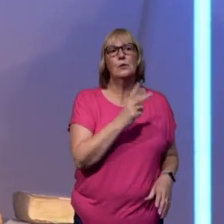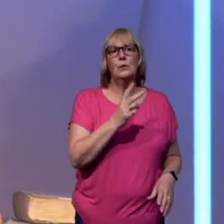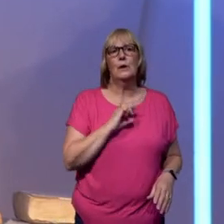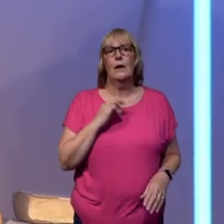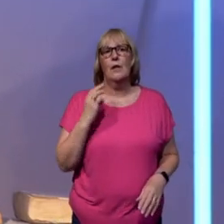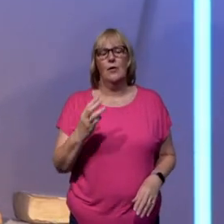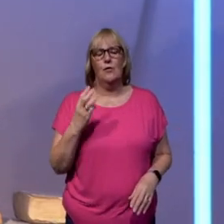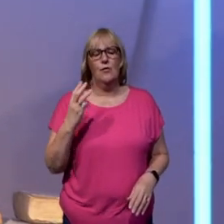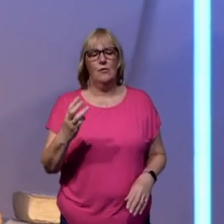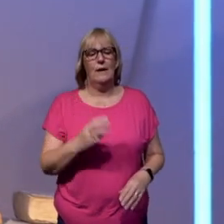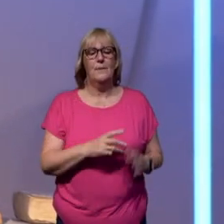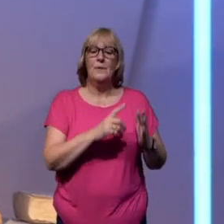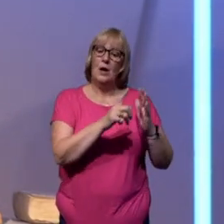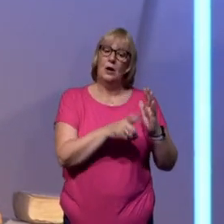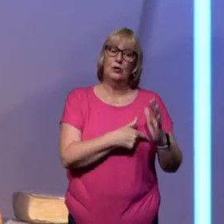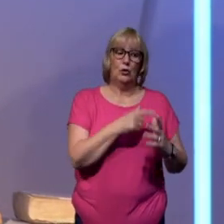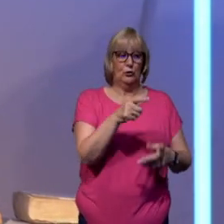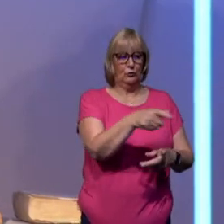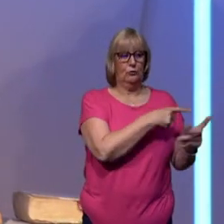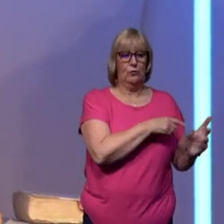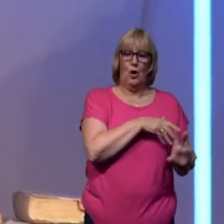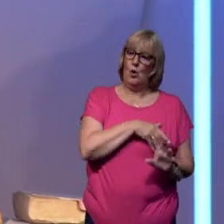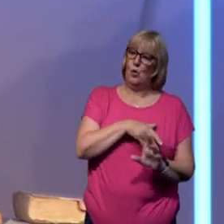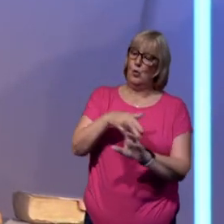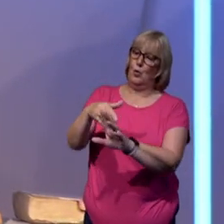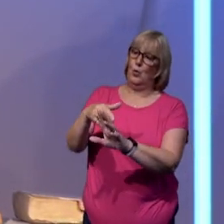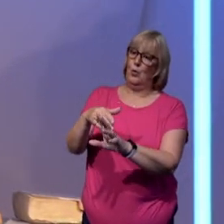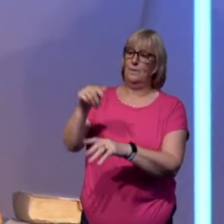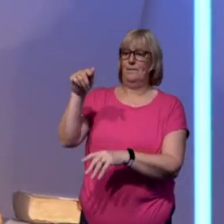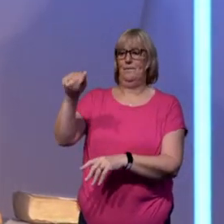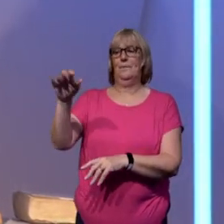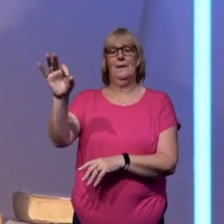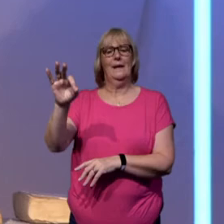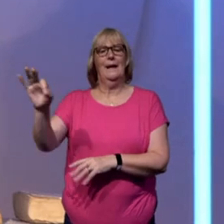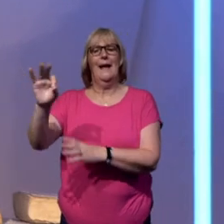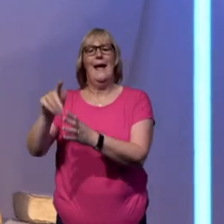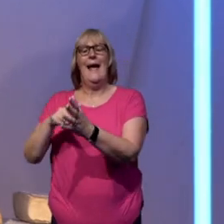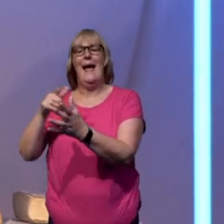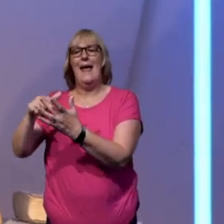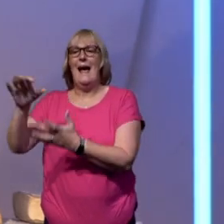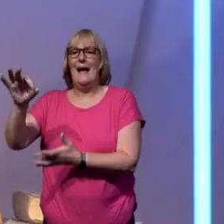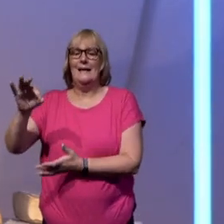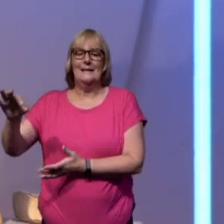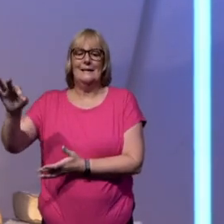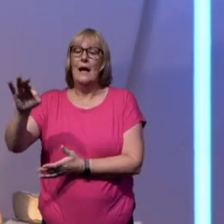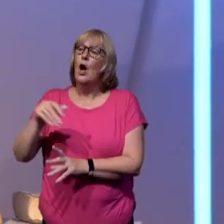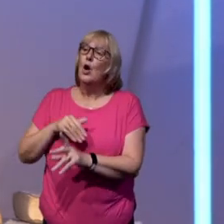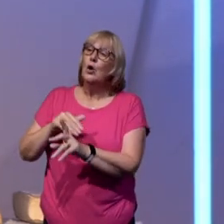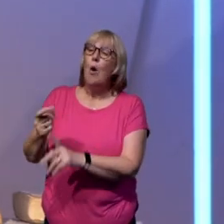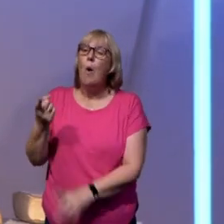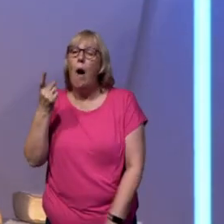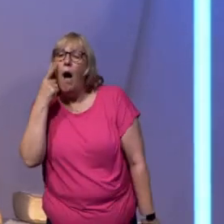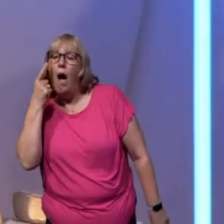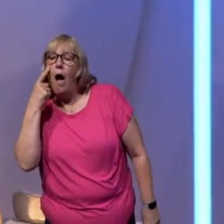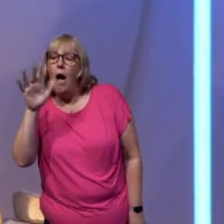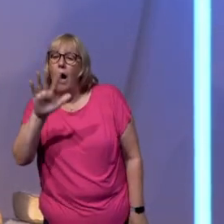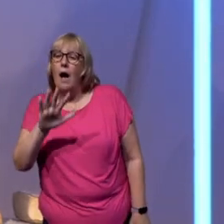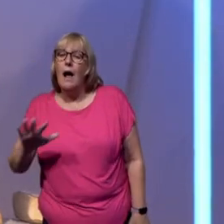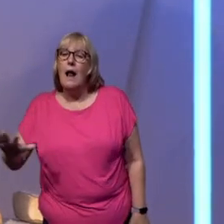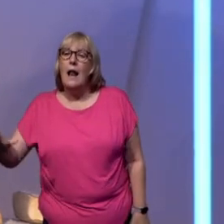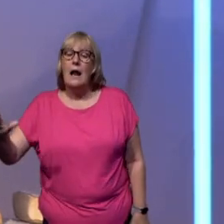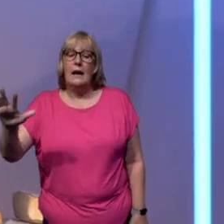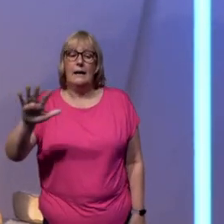we look down. Now, Joshua sent men from Jericho to Ai, which is near the Beth Haven, to the east of Bethel, and told them, go and spy out the land. Ai